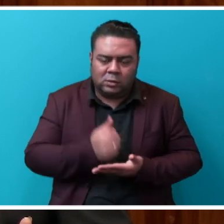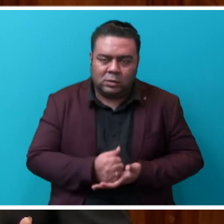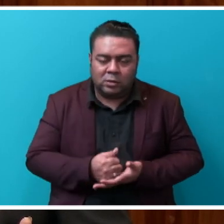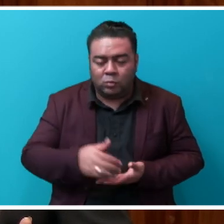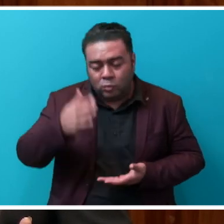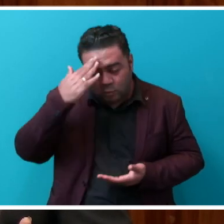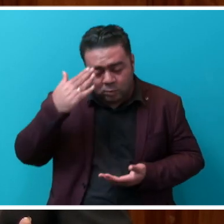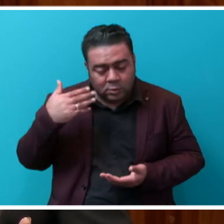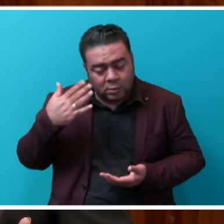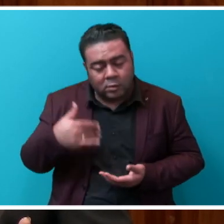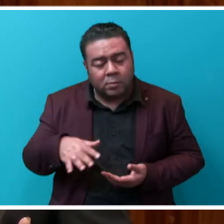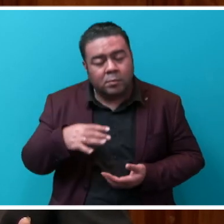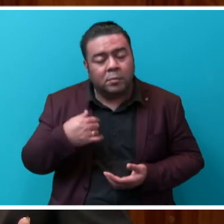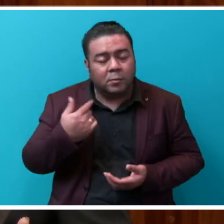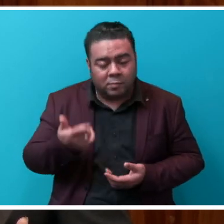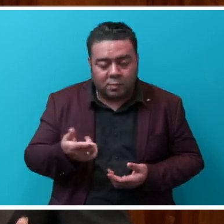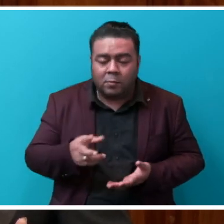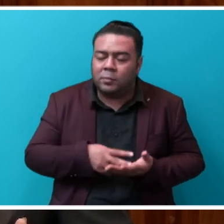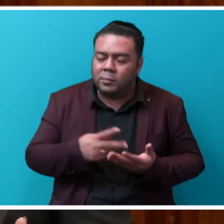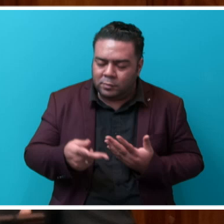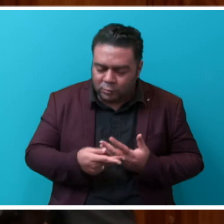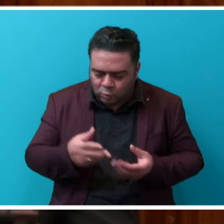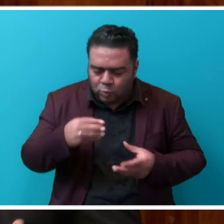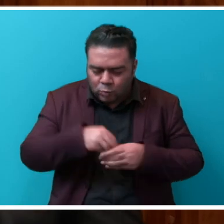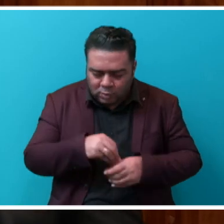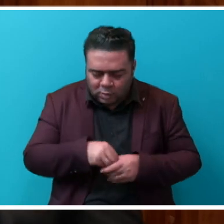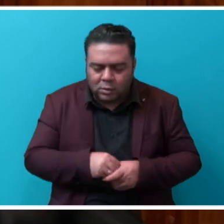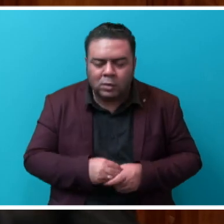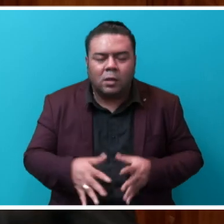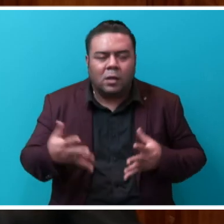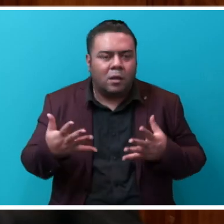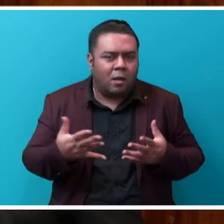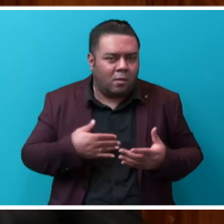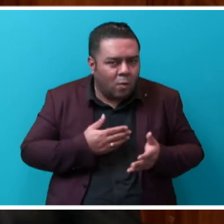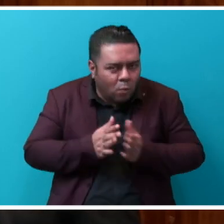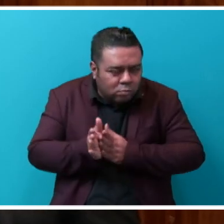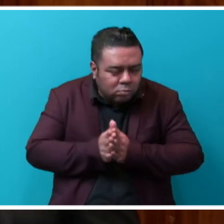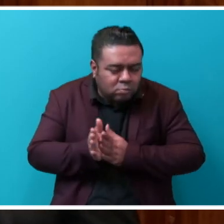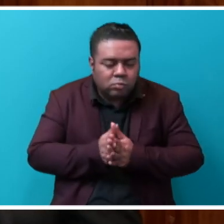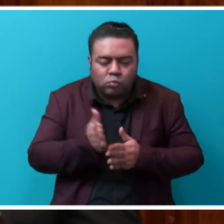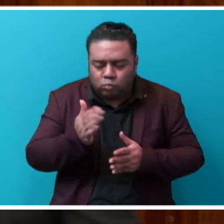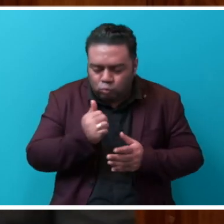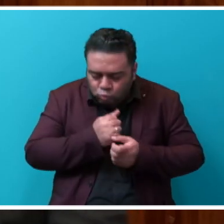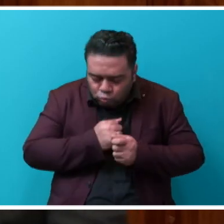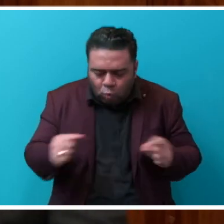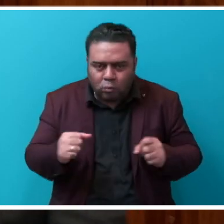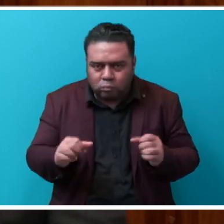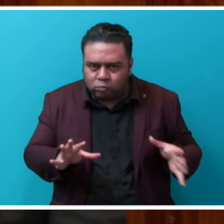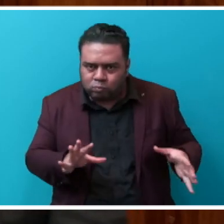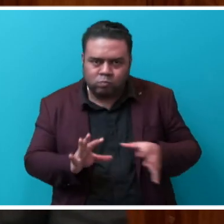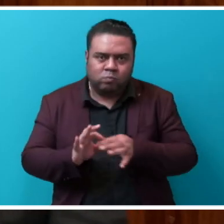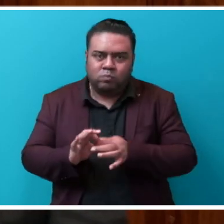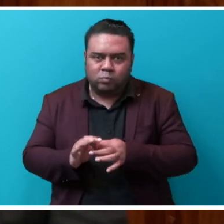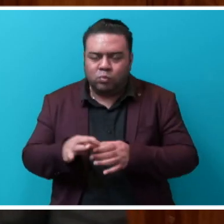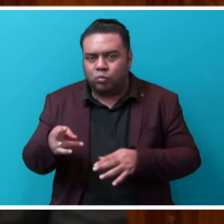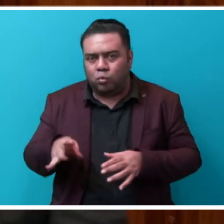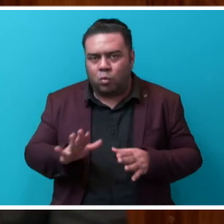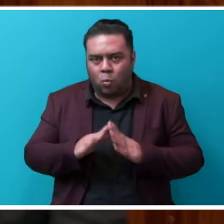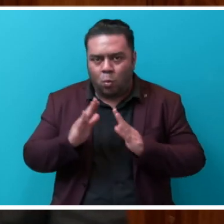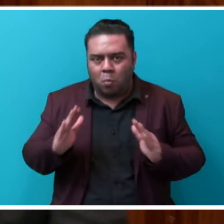latent potential within our diaspora and their eagerness to maintain strong connections with their